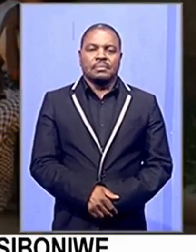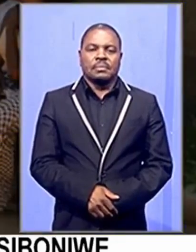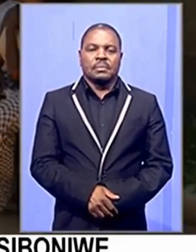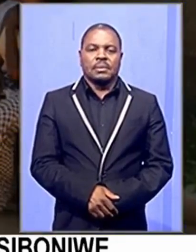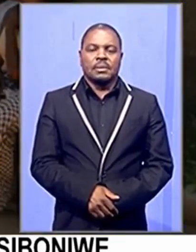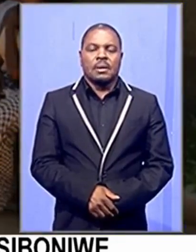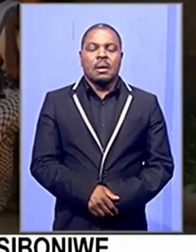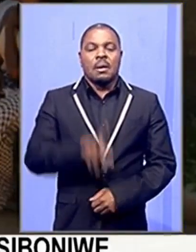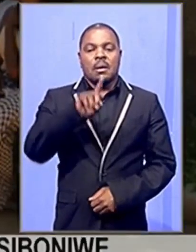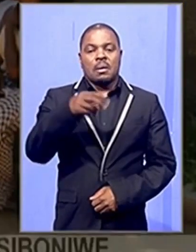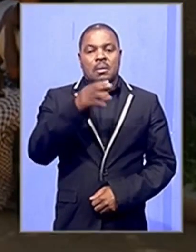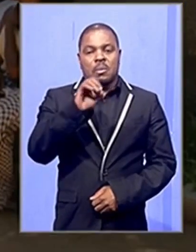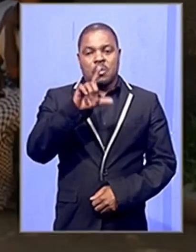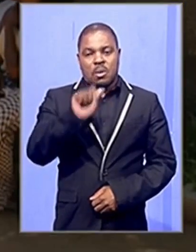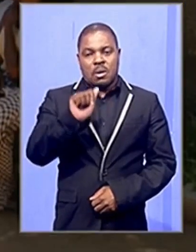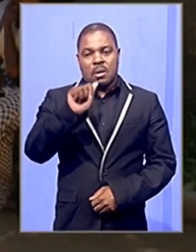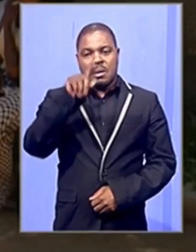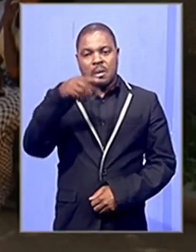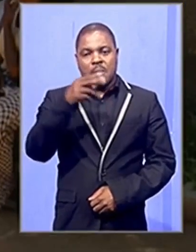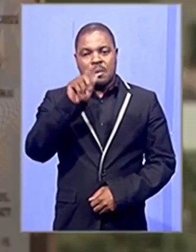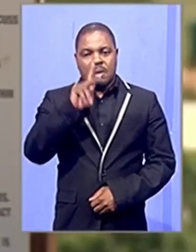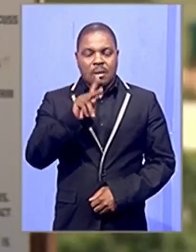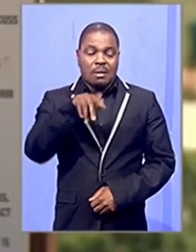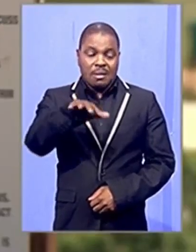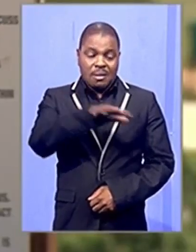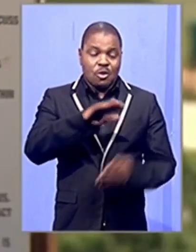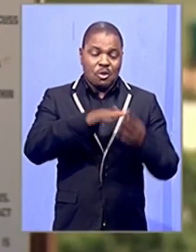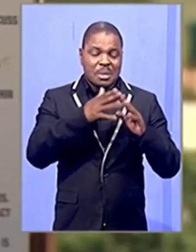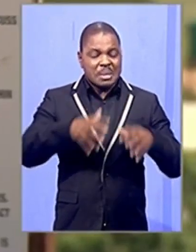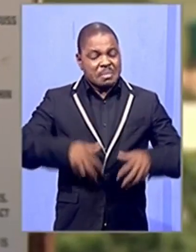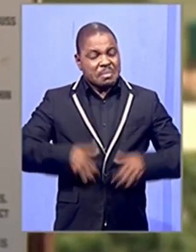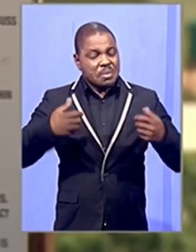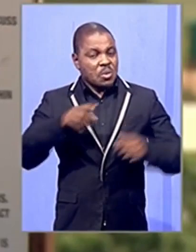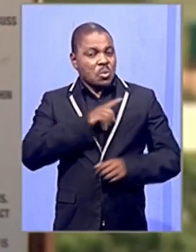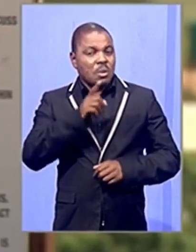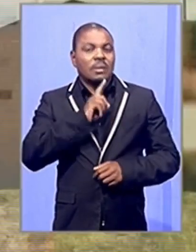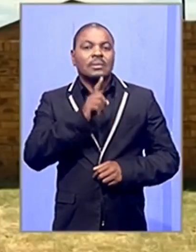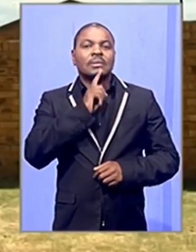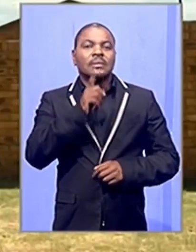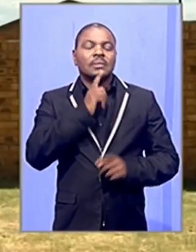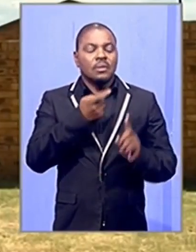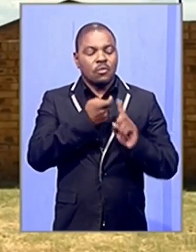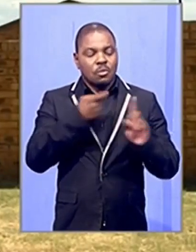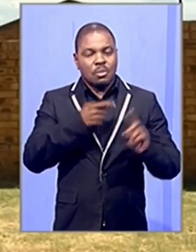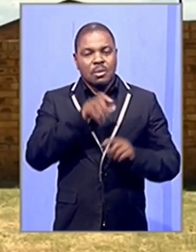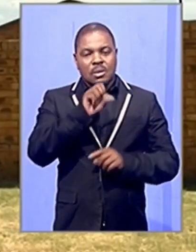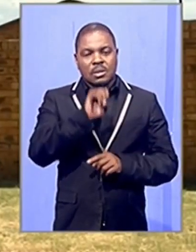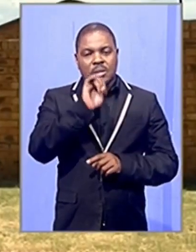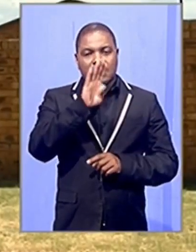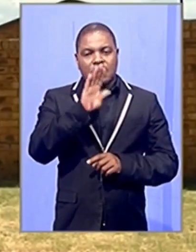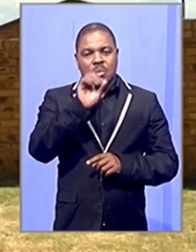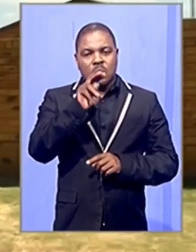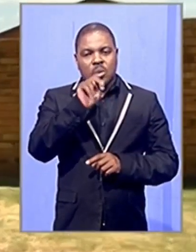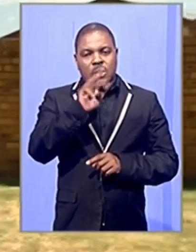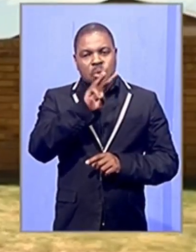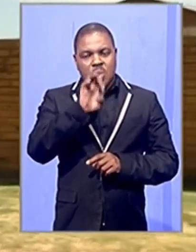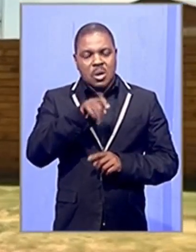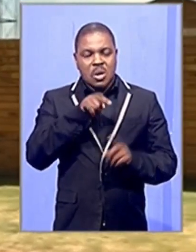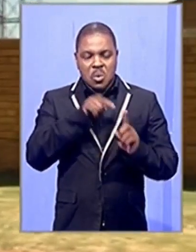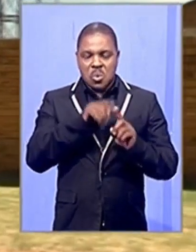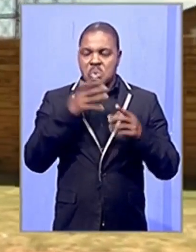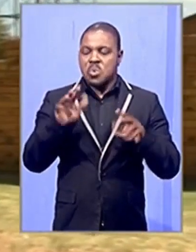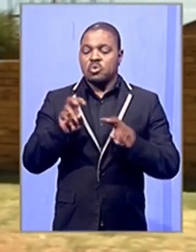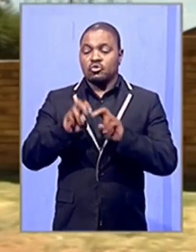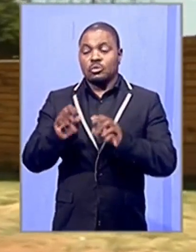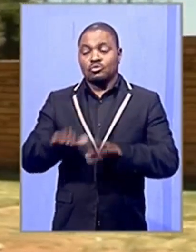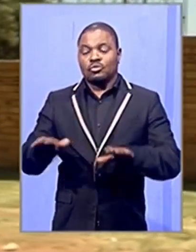Maria Baagi ba Phola Park a bela mabapi le se morutwana wa sekolo se se potlana sa Siboniwe go tweng o se dirile.